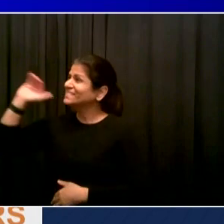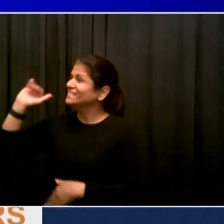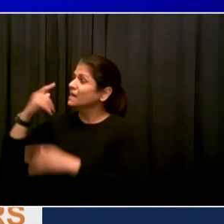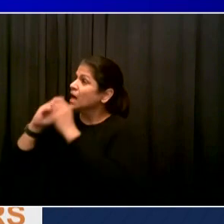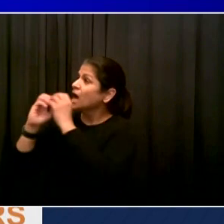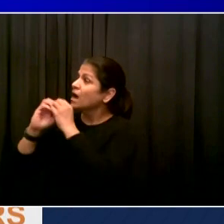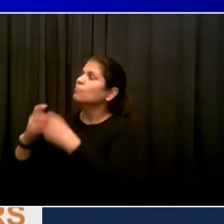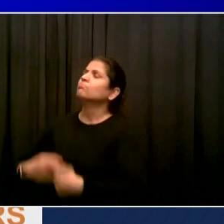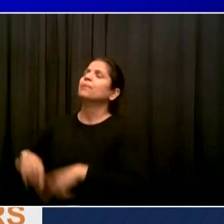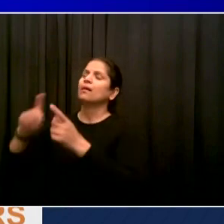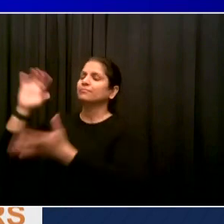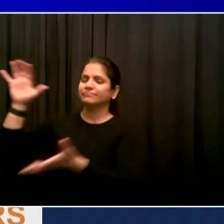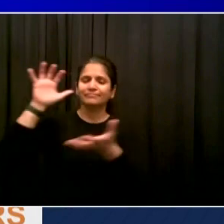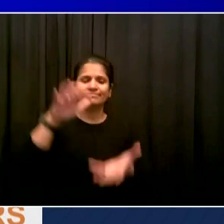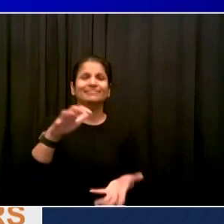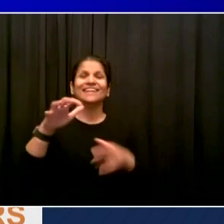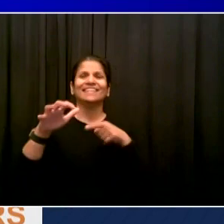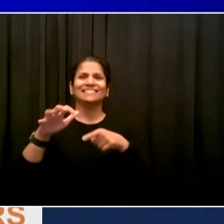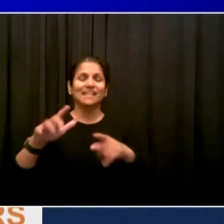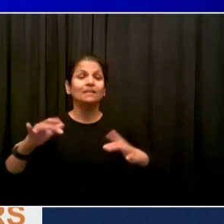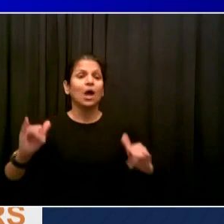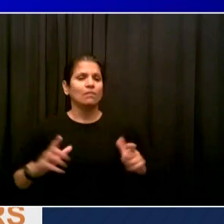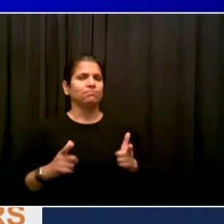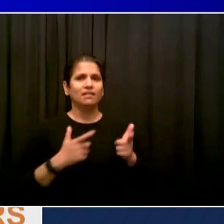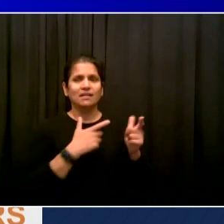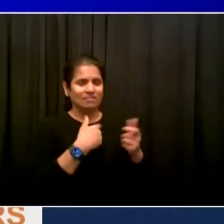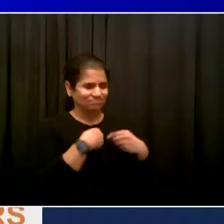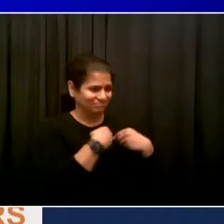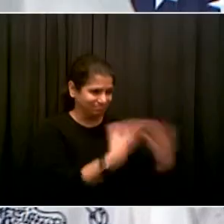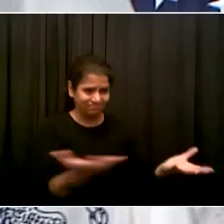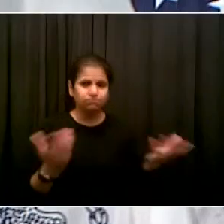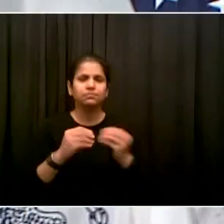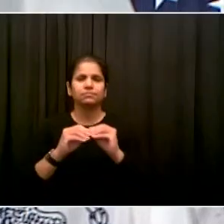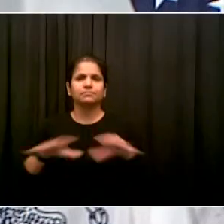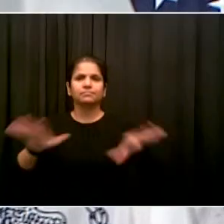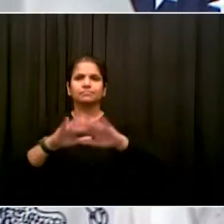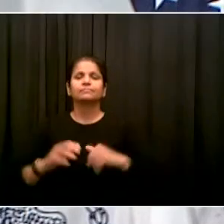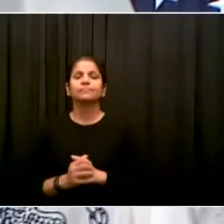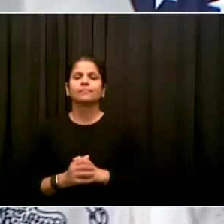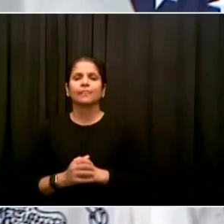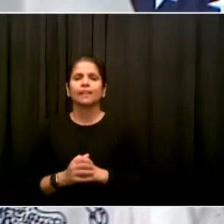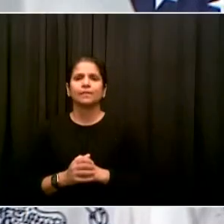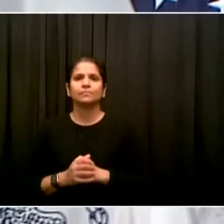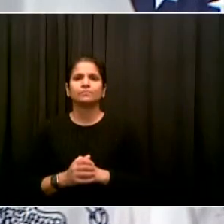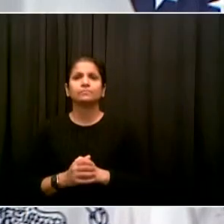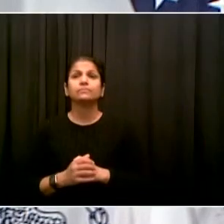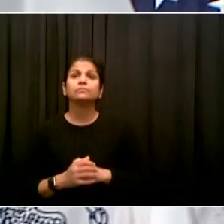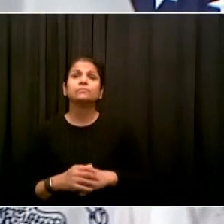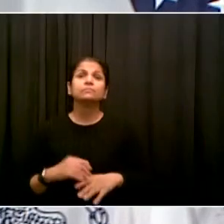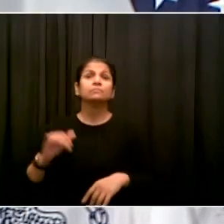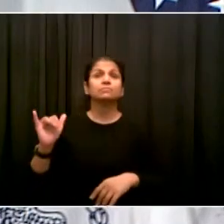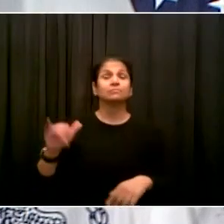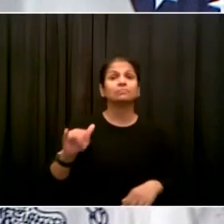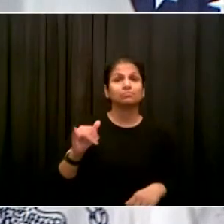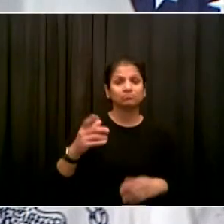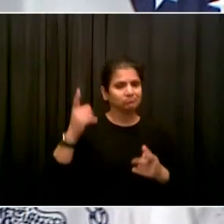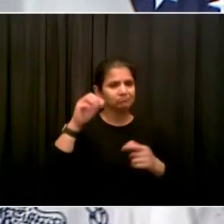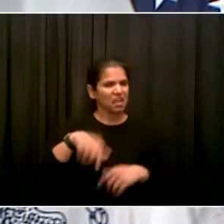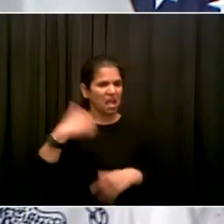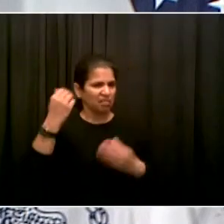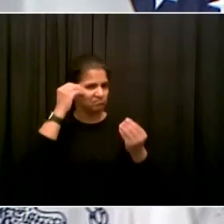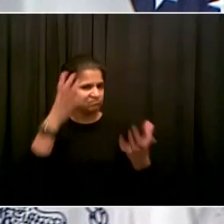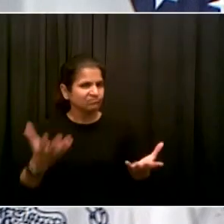up. Now, definitely more good news from the state legislature, and I want to just